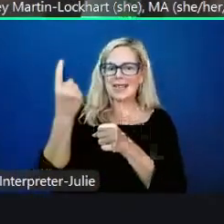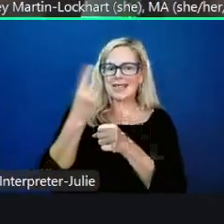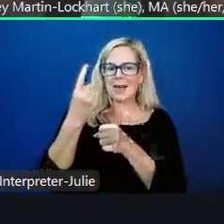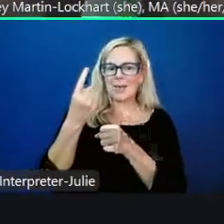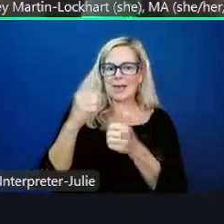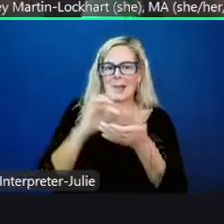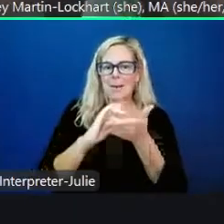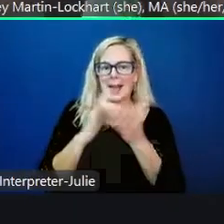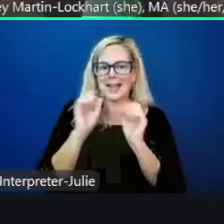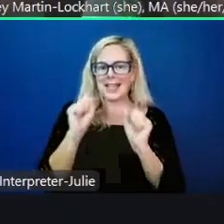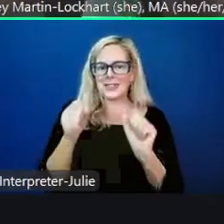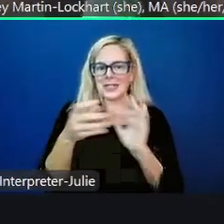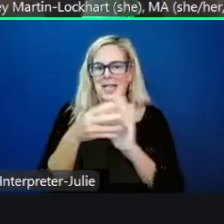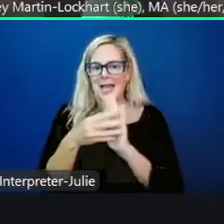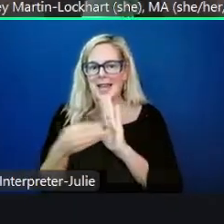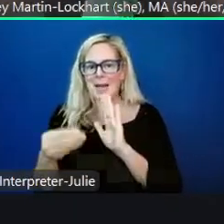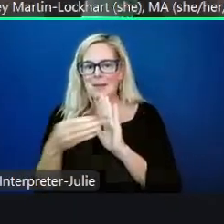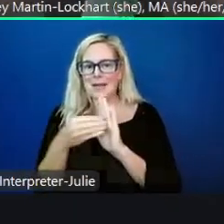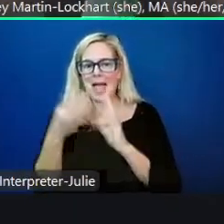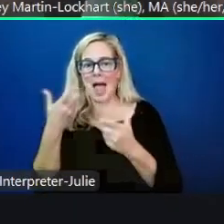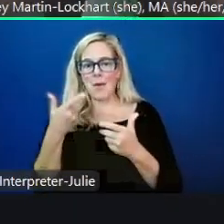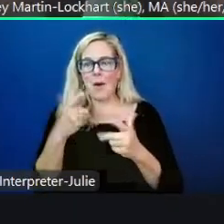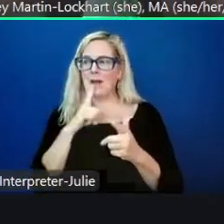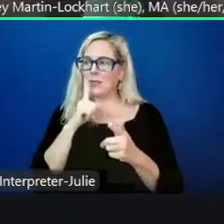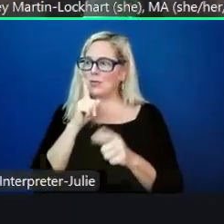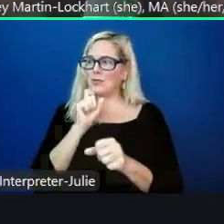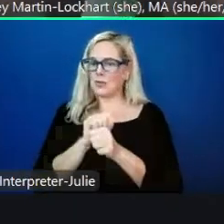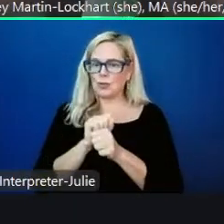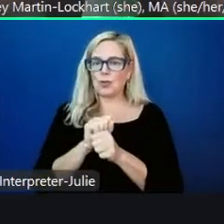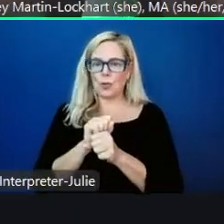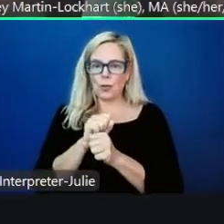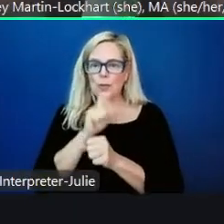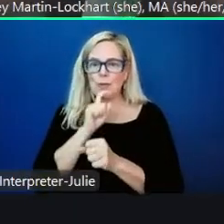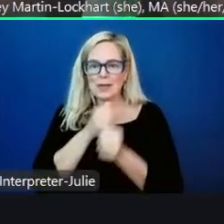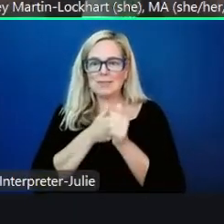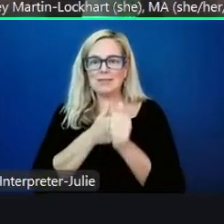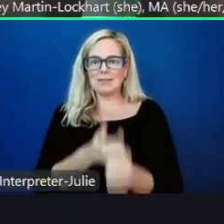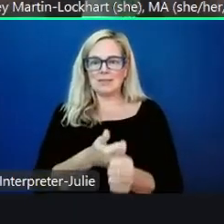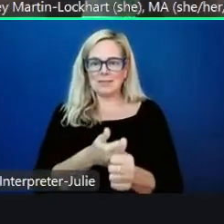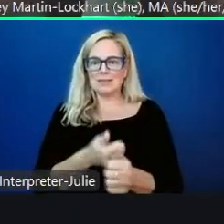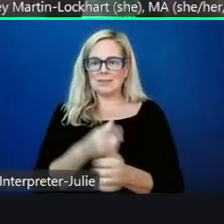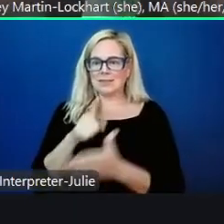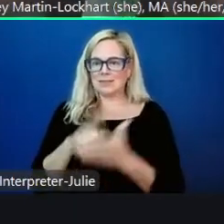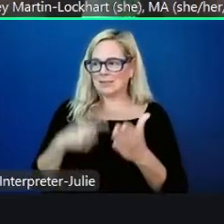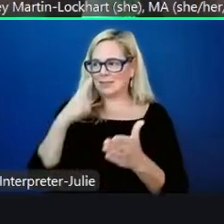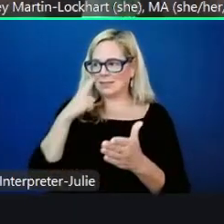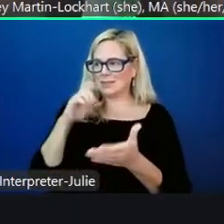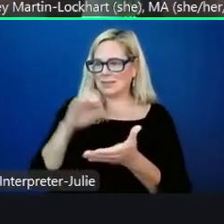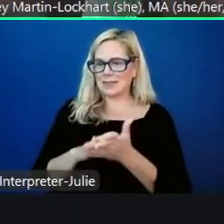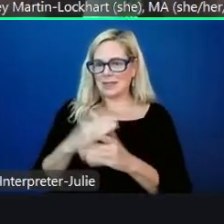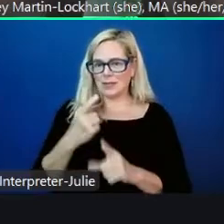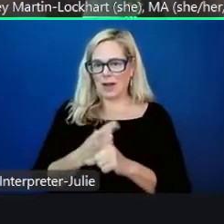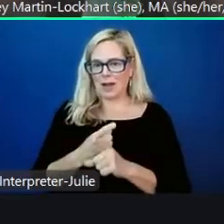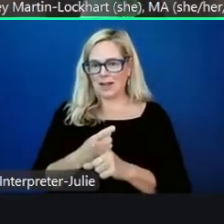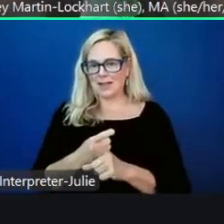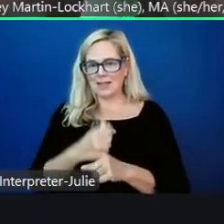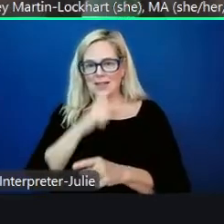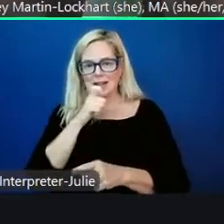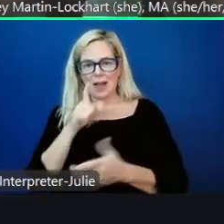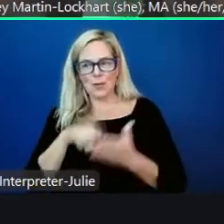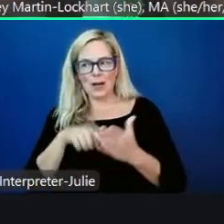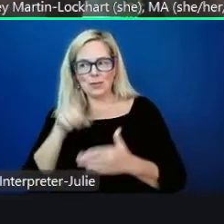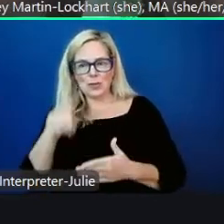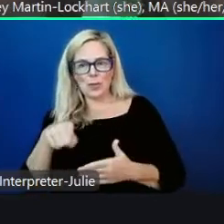want to walk the walk instead of just preaching how the culture should be in medicine. an interlocutor told me. But